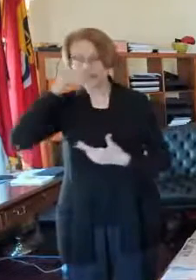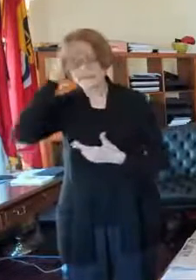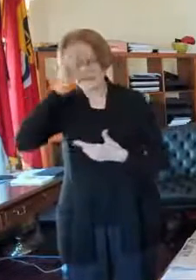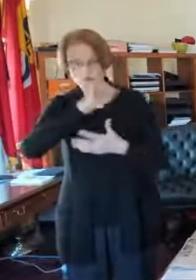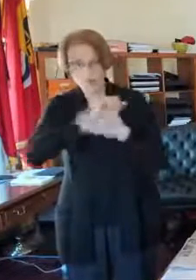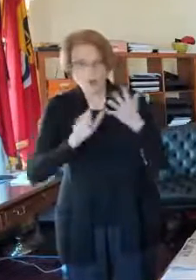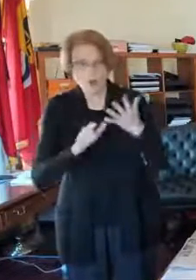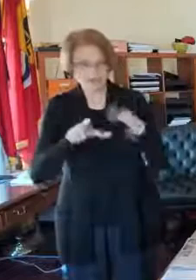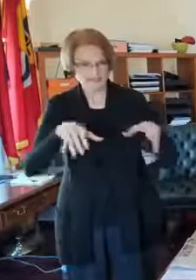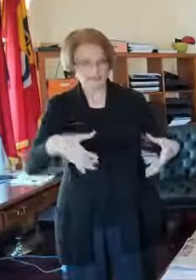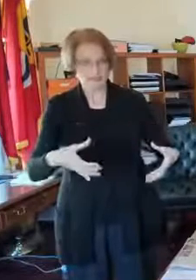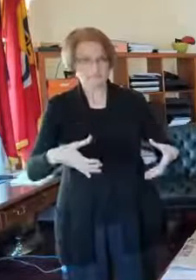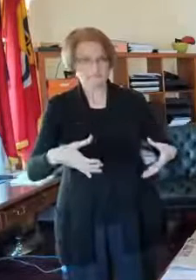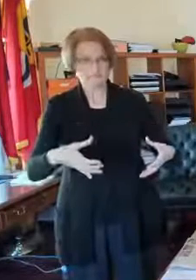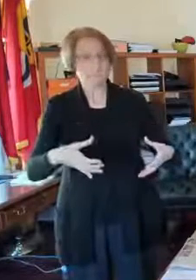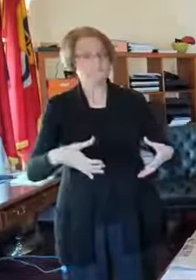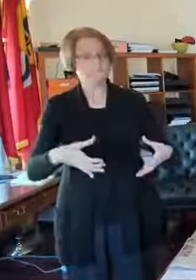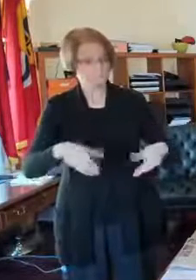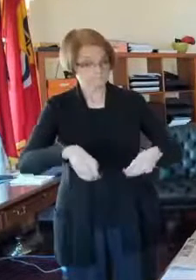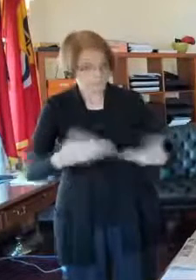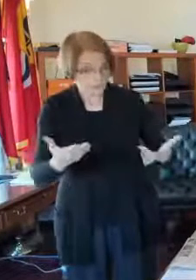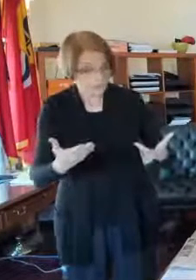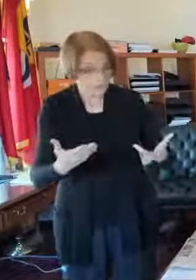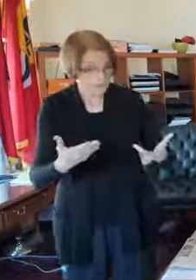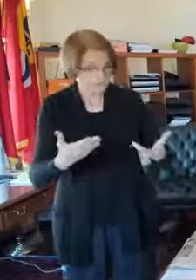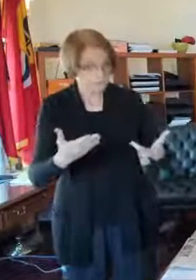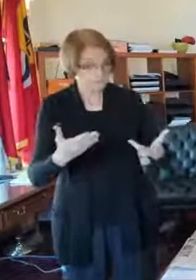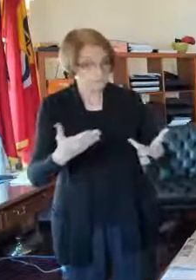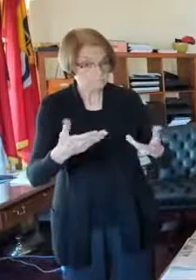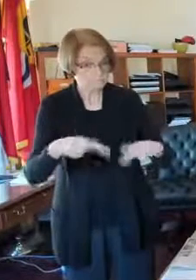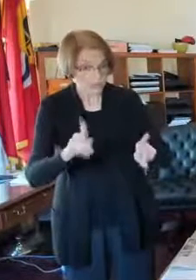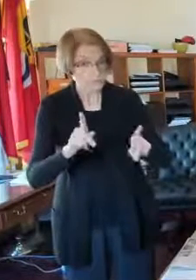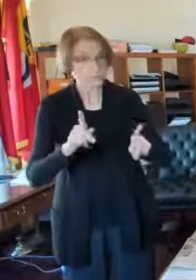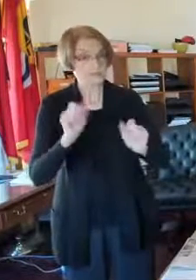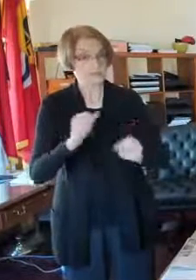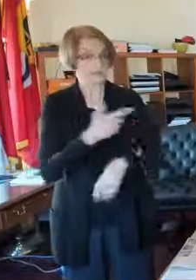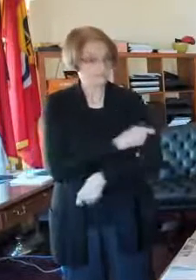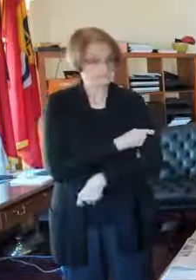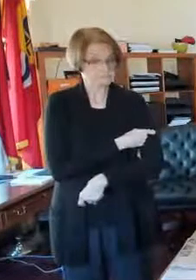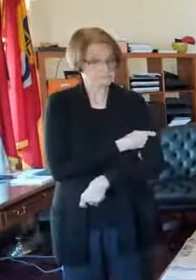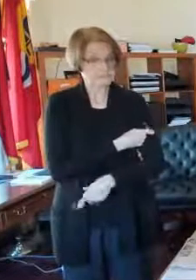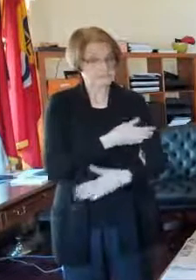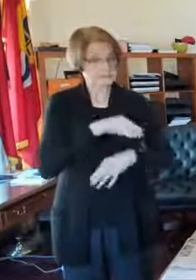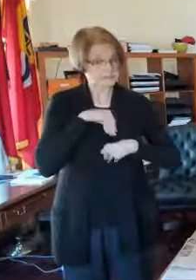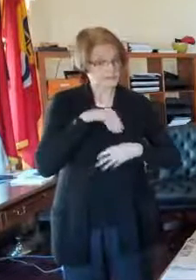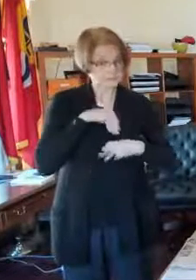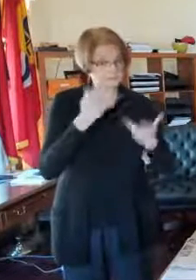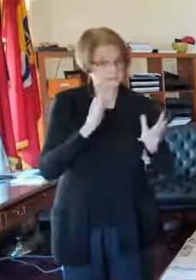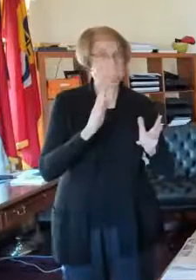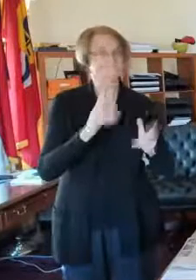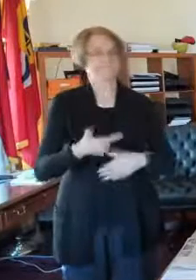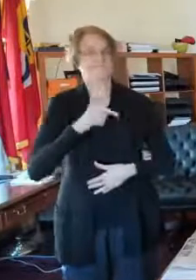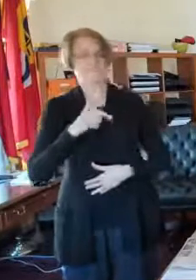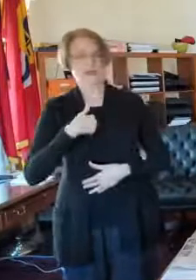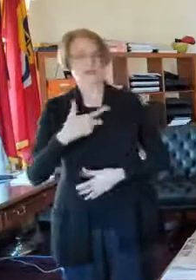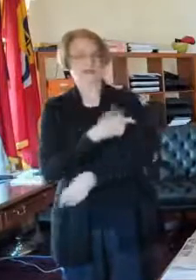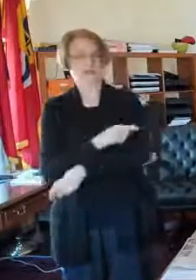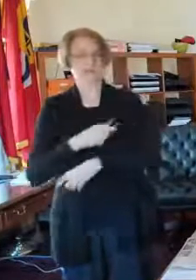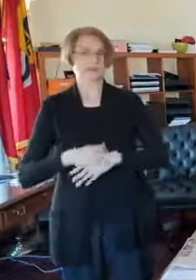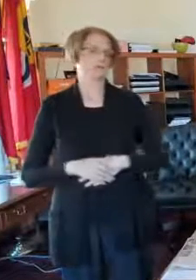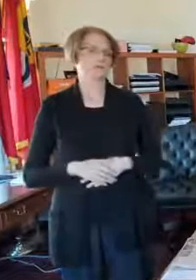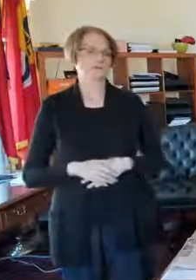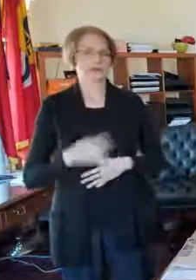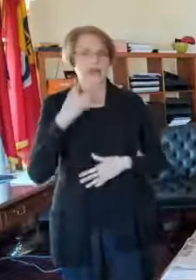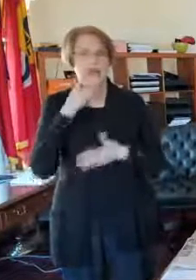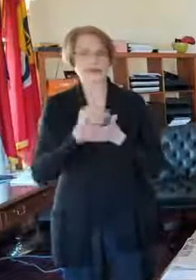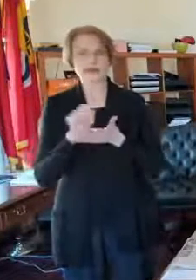folks have had the opportunity, then I'm going to consider getting vaccinated. So I think